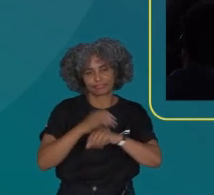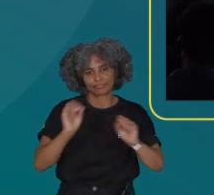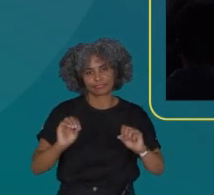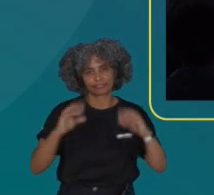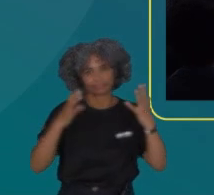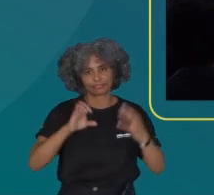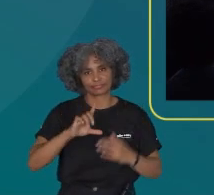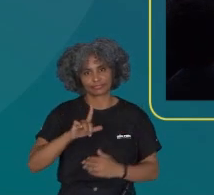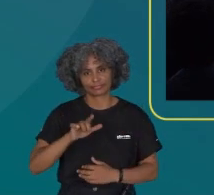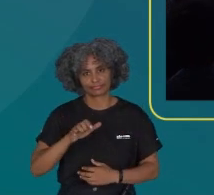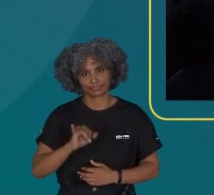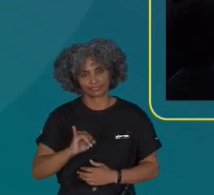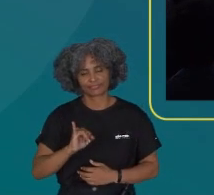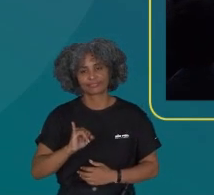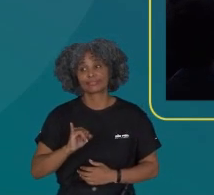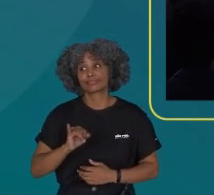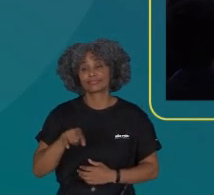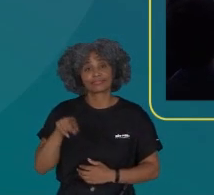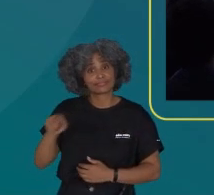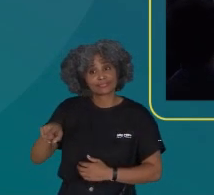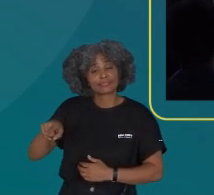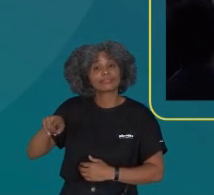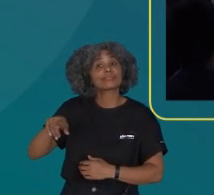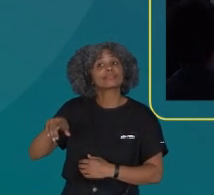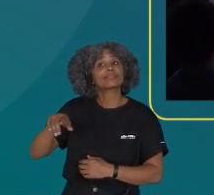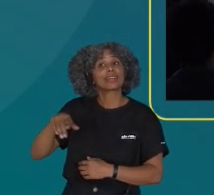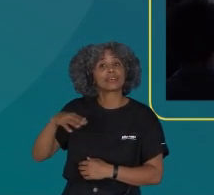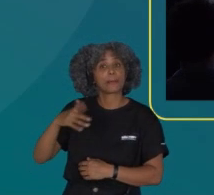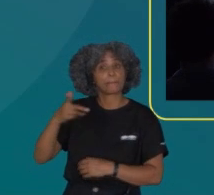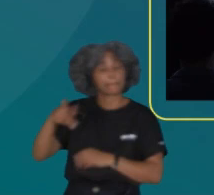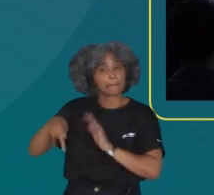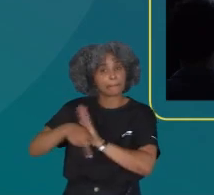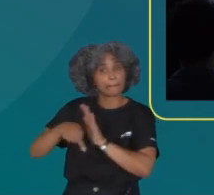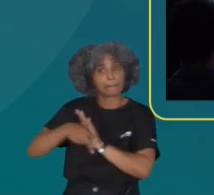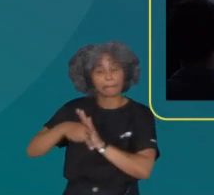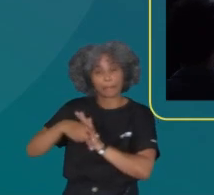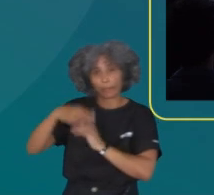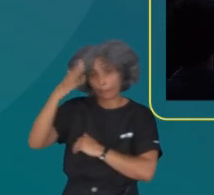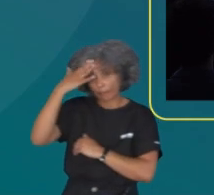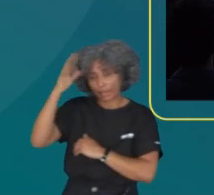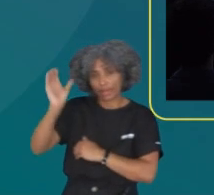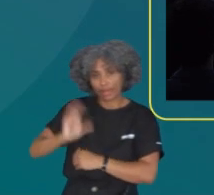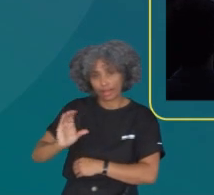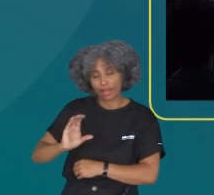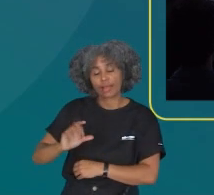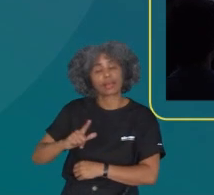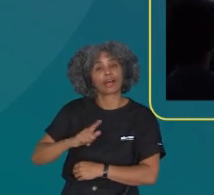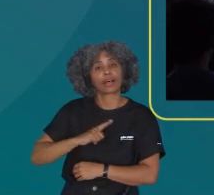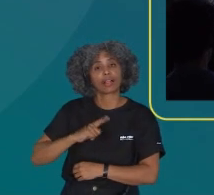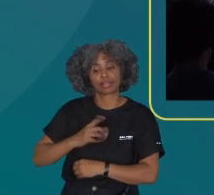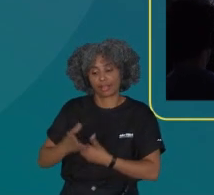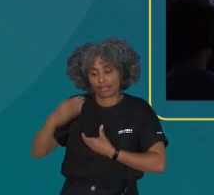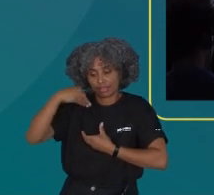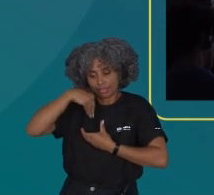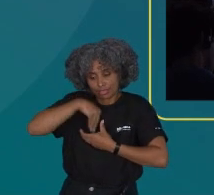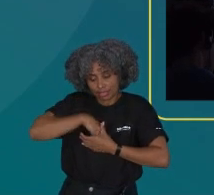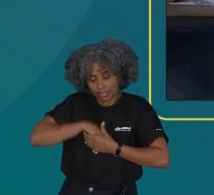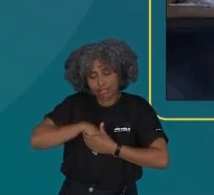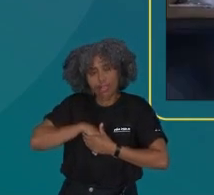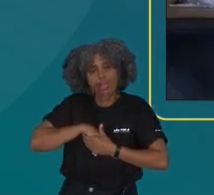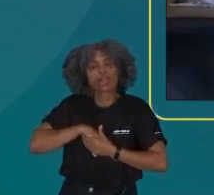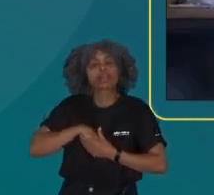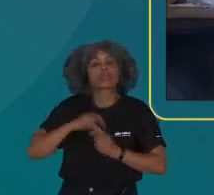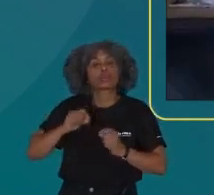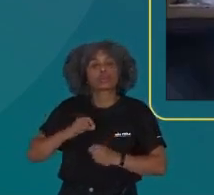muito ativa. Curitiba tem muito a contribuir porque tem no seu DNA o espírito da inovação e a atitude